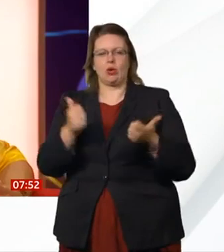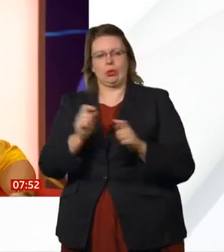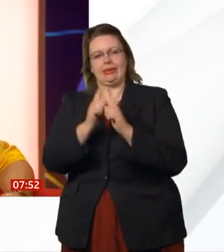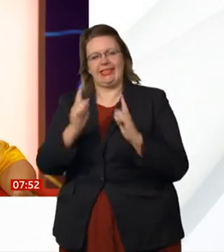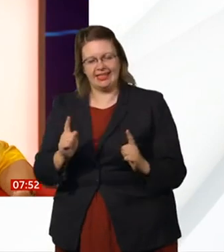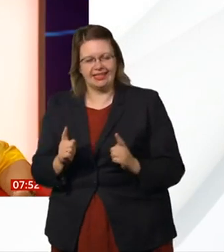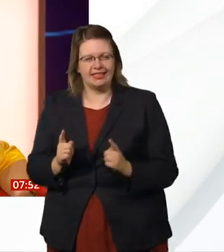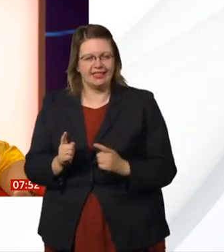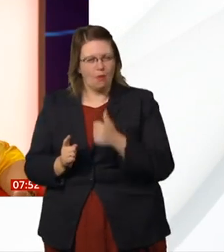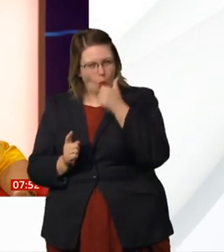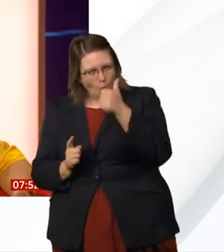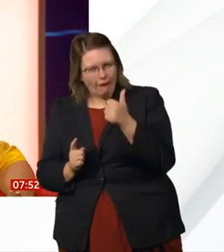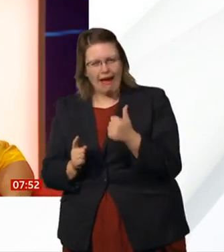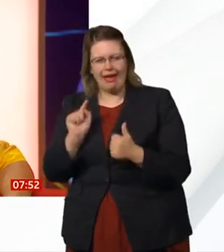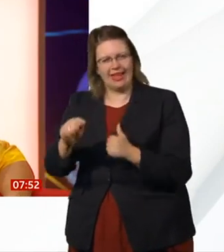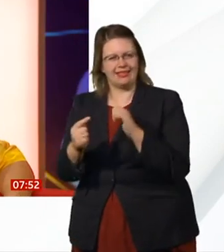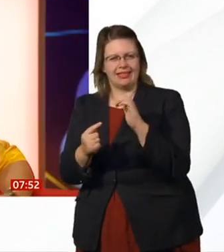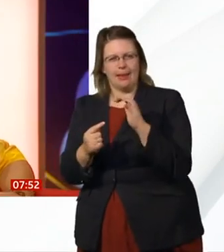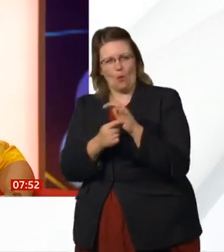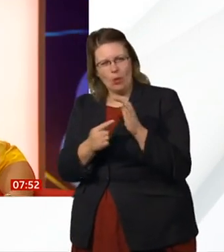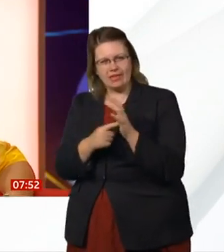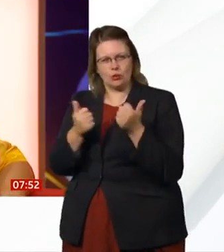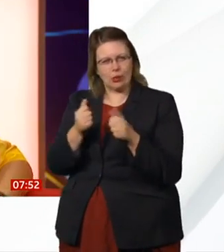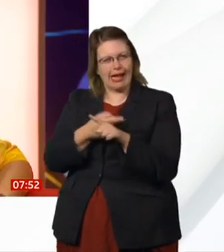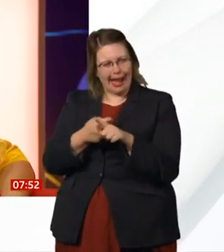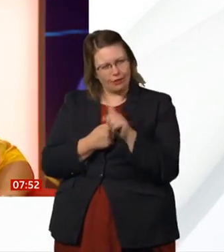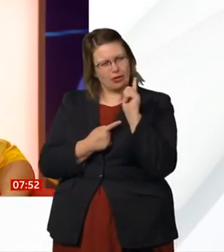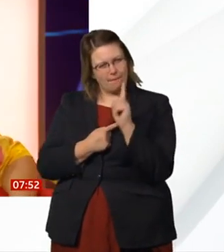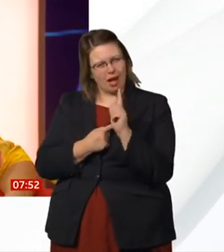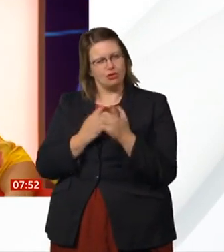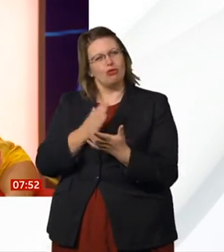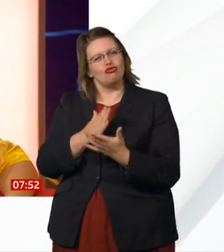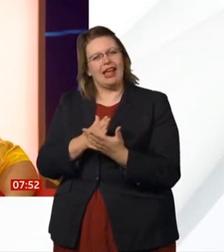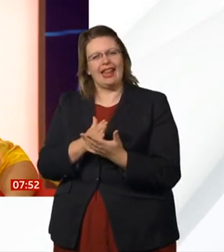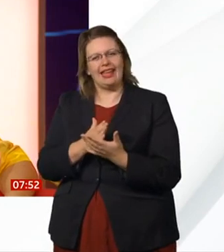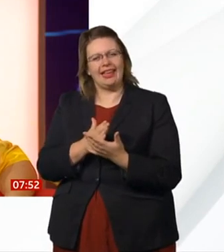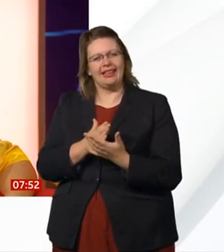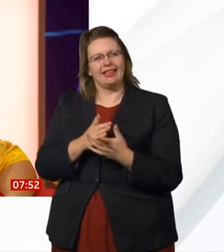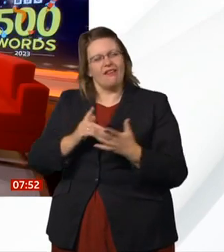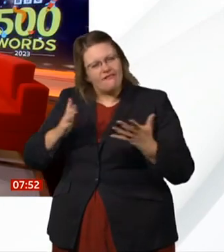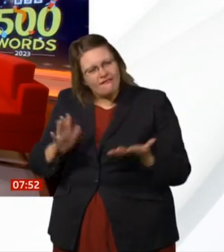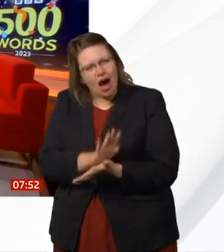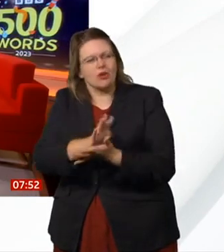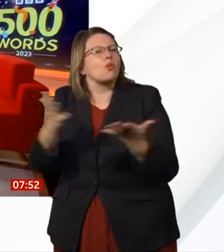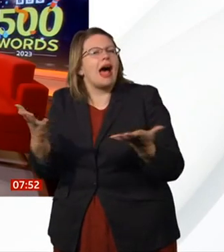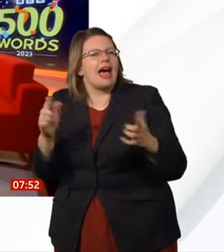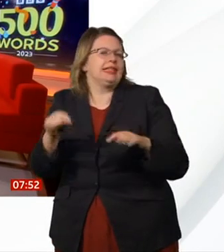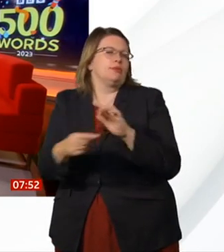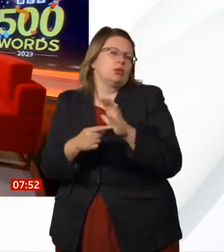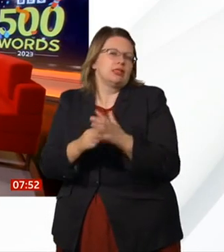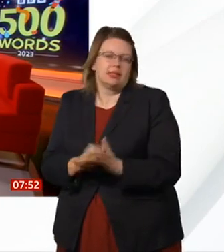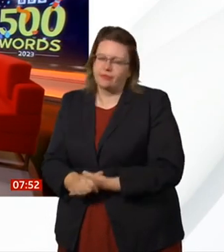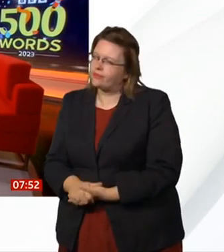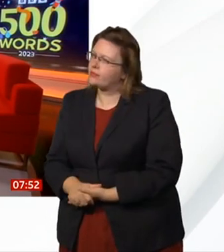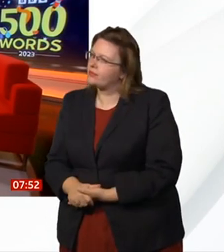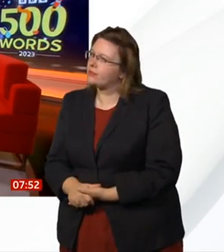decided is important about my work is, you know, my full stops. And it really is not about that. OK, for children who are going to write